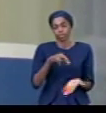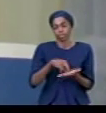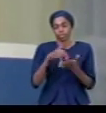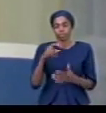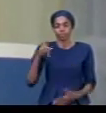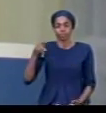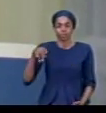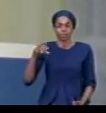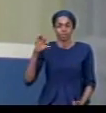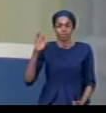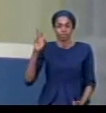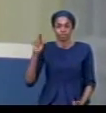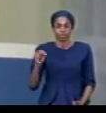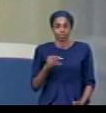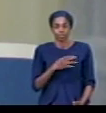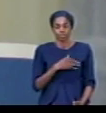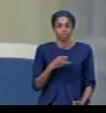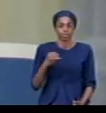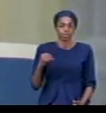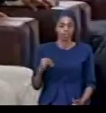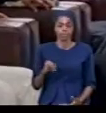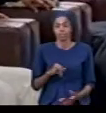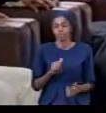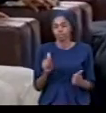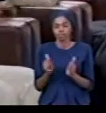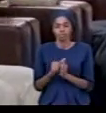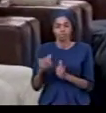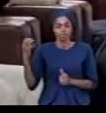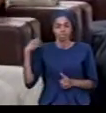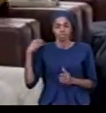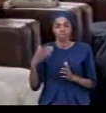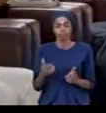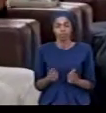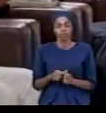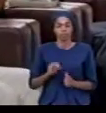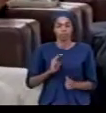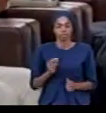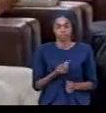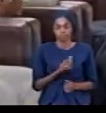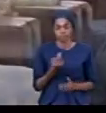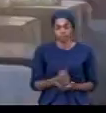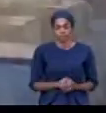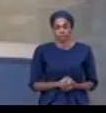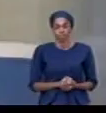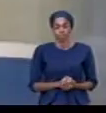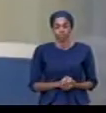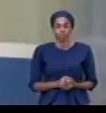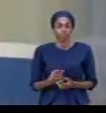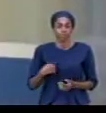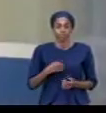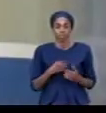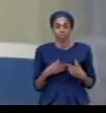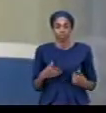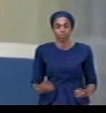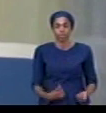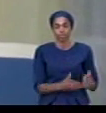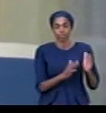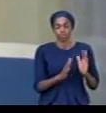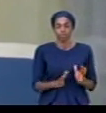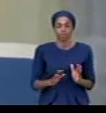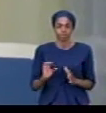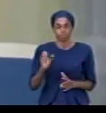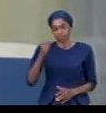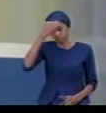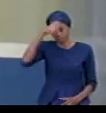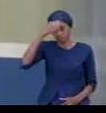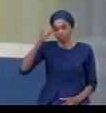also co-chairman along with us. You're welcome, sir. We have Apostle Solomon K. Favor,